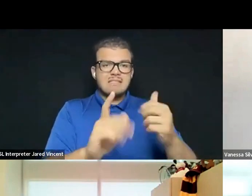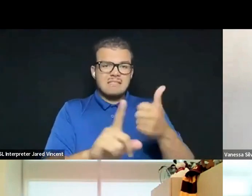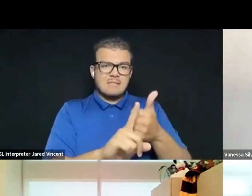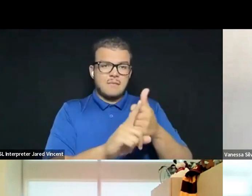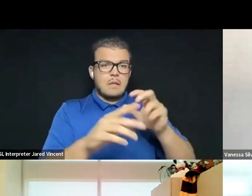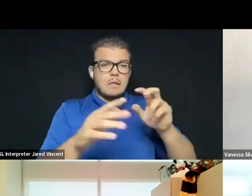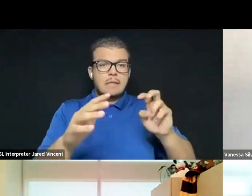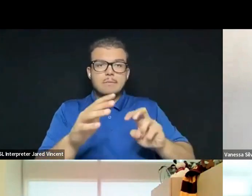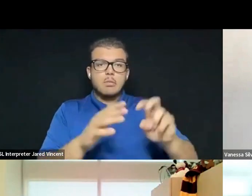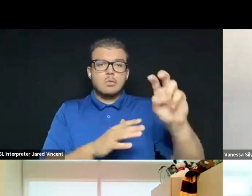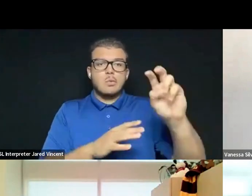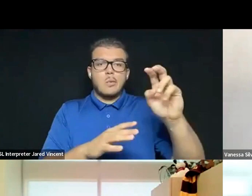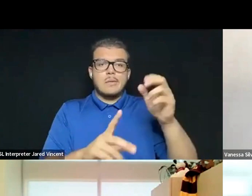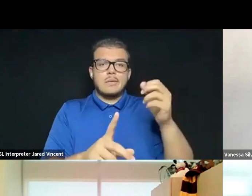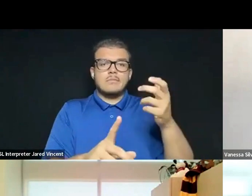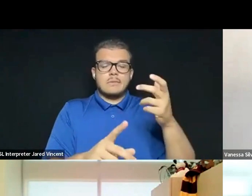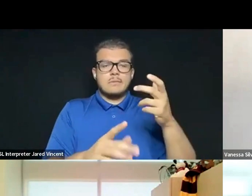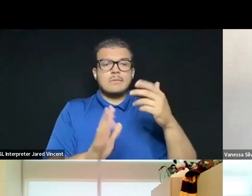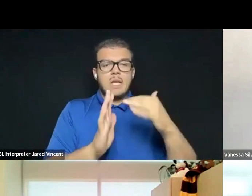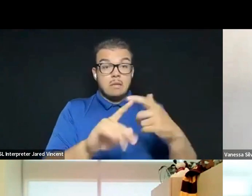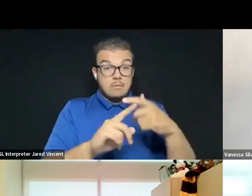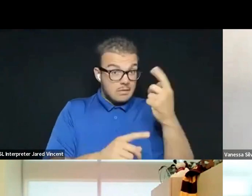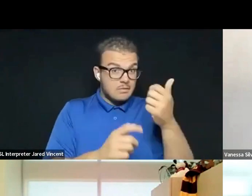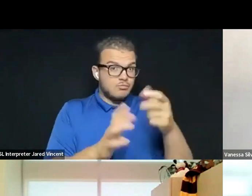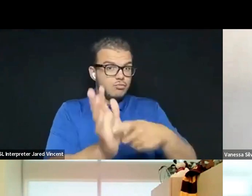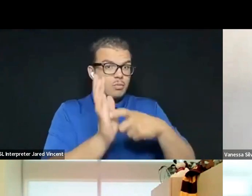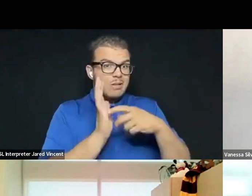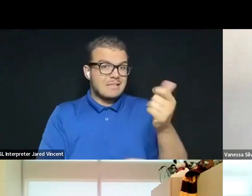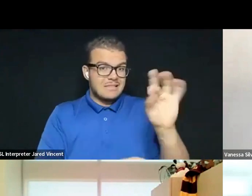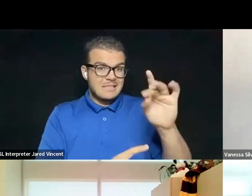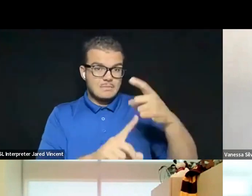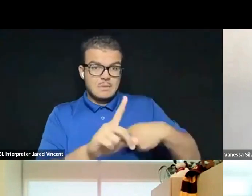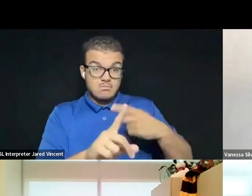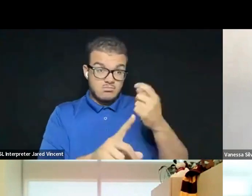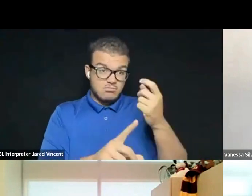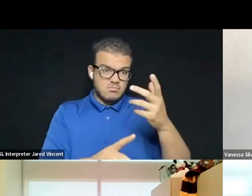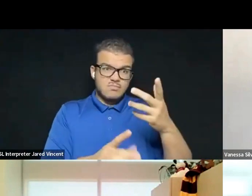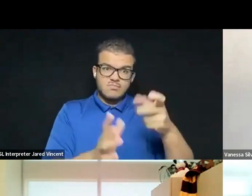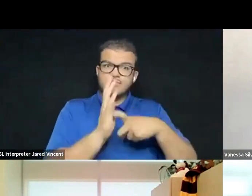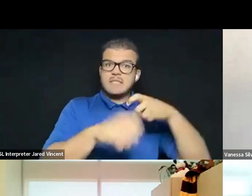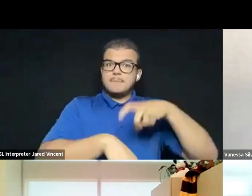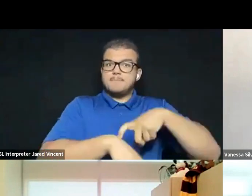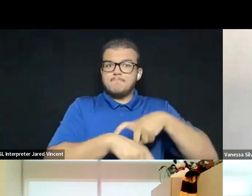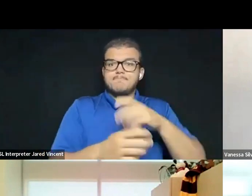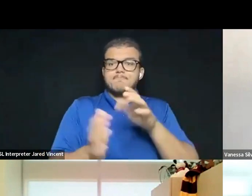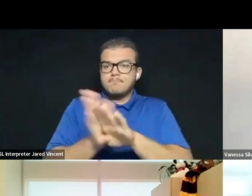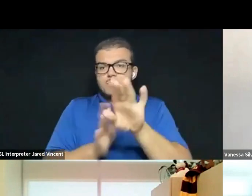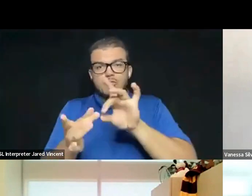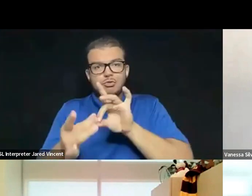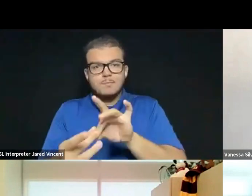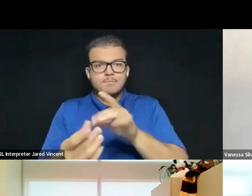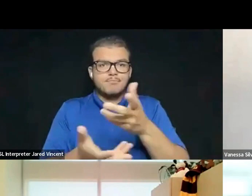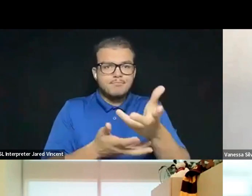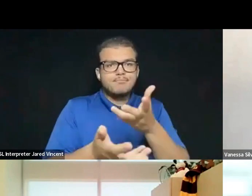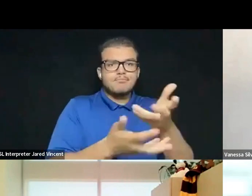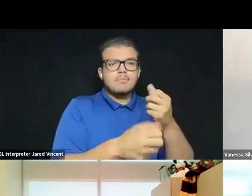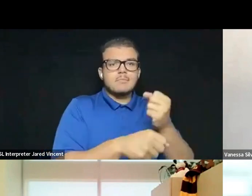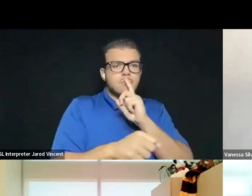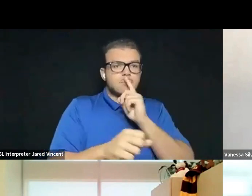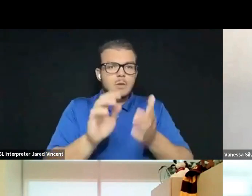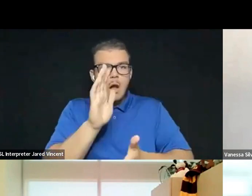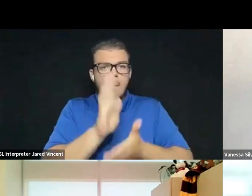18 months. So just want to make that clear that this takes time to build relationship, make these things